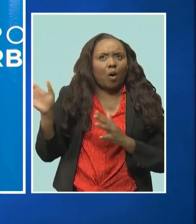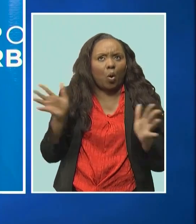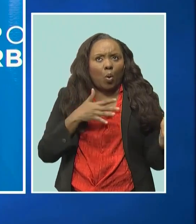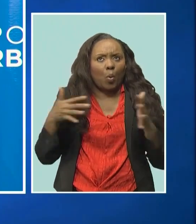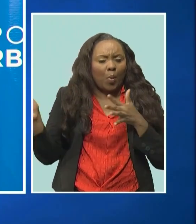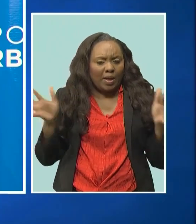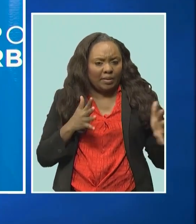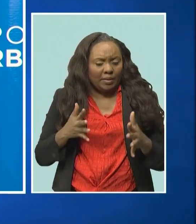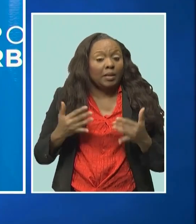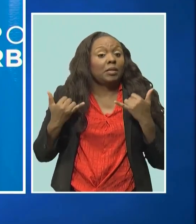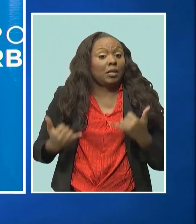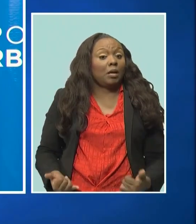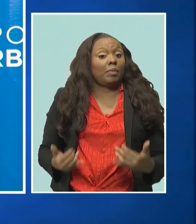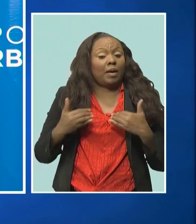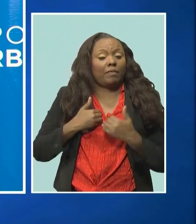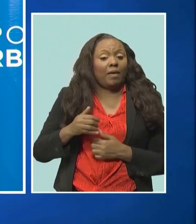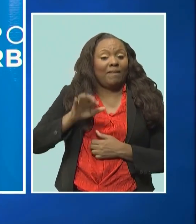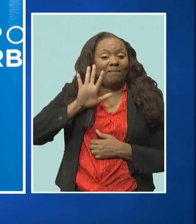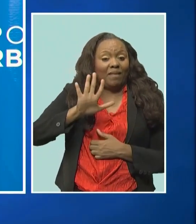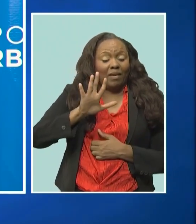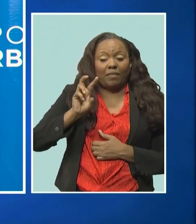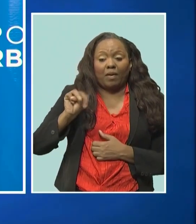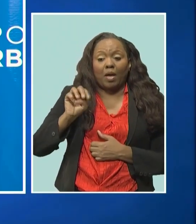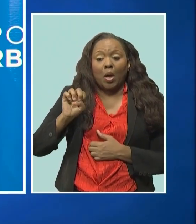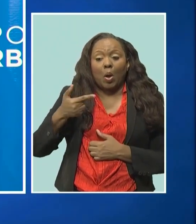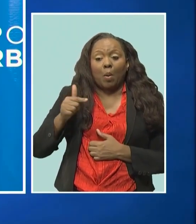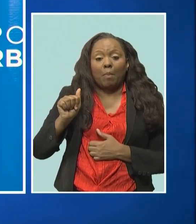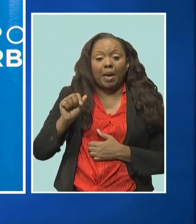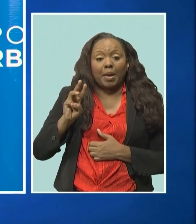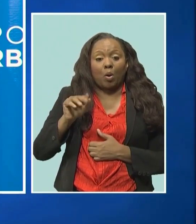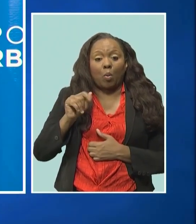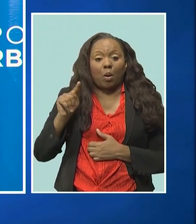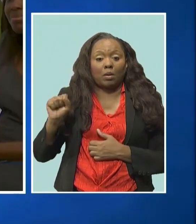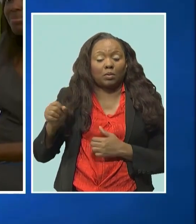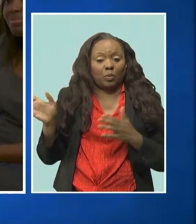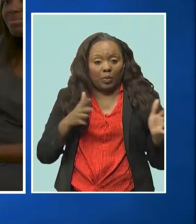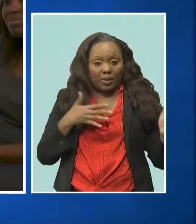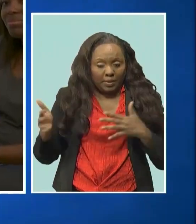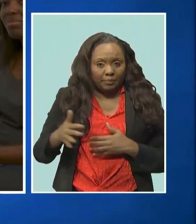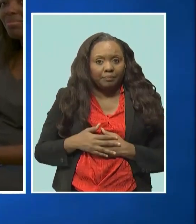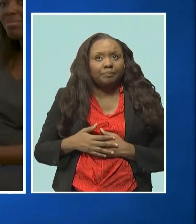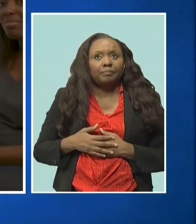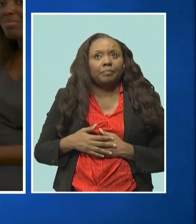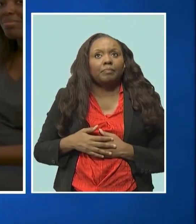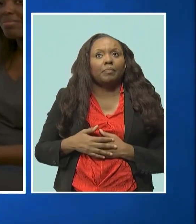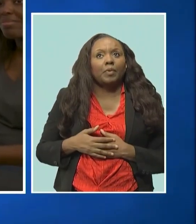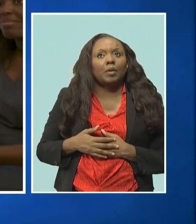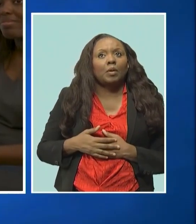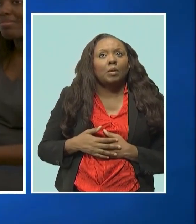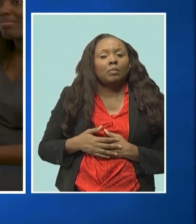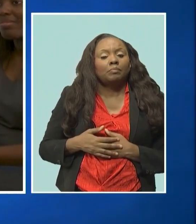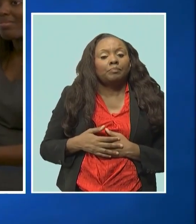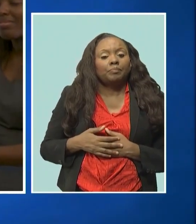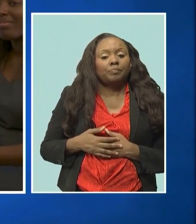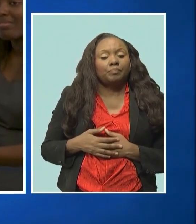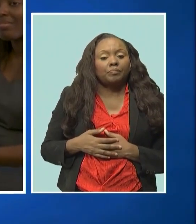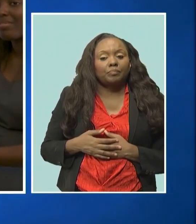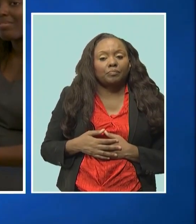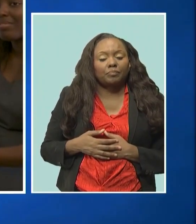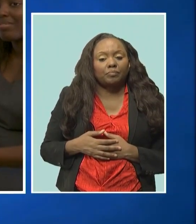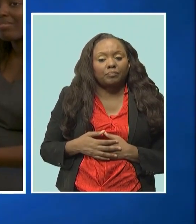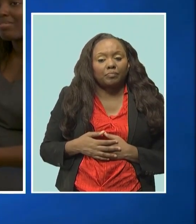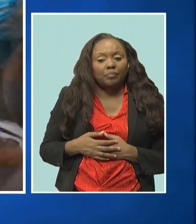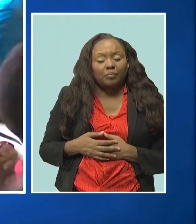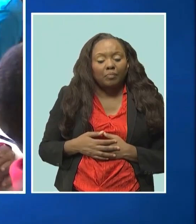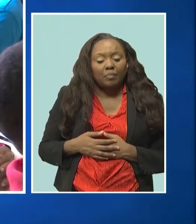wind. For solar, we projected that we needed to have by 2030 340 megawatts of wind. We